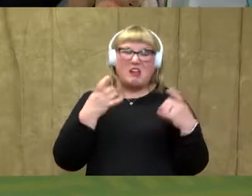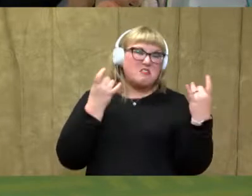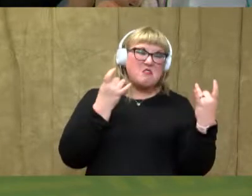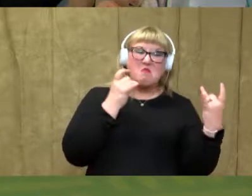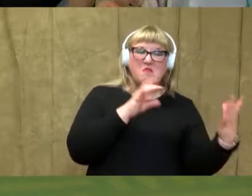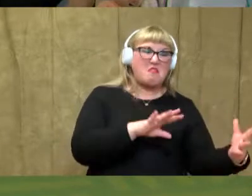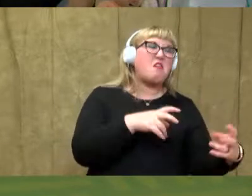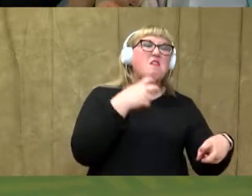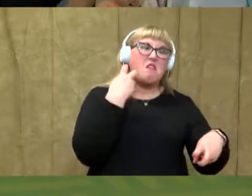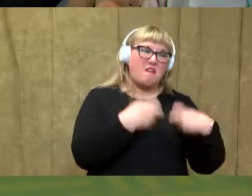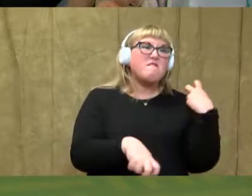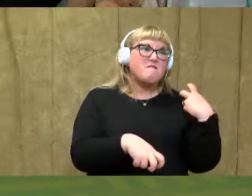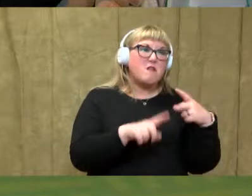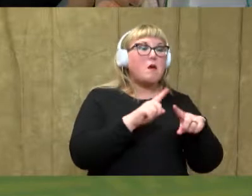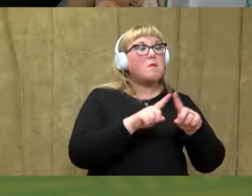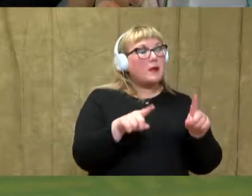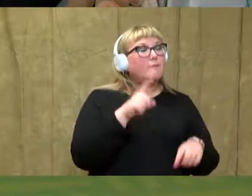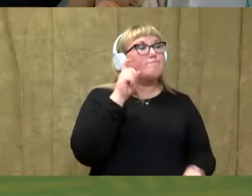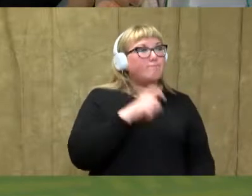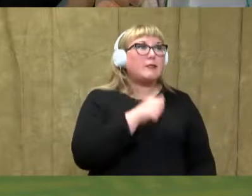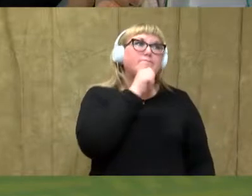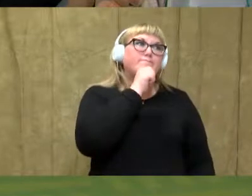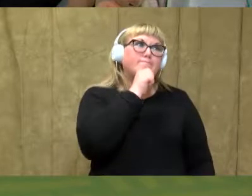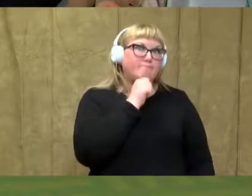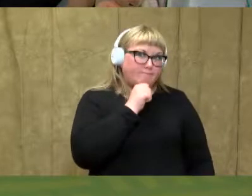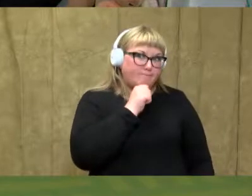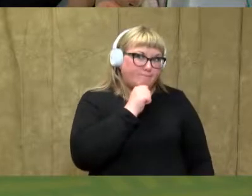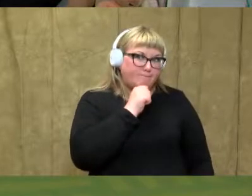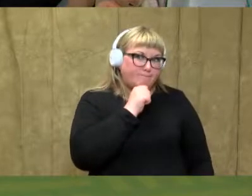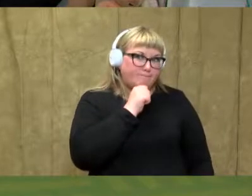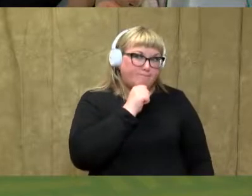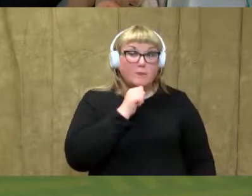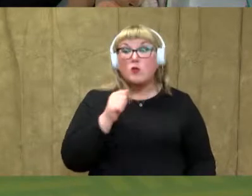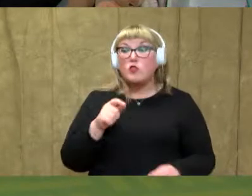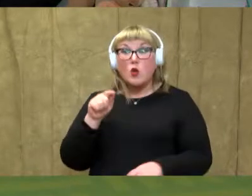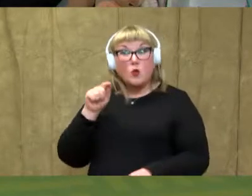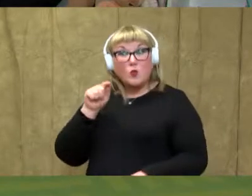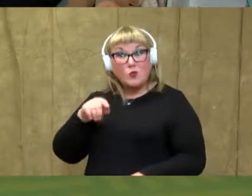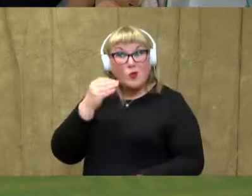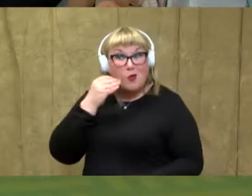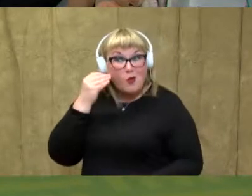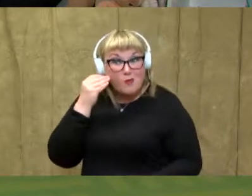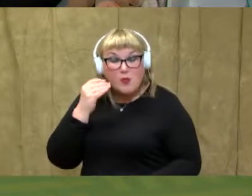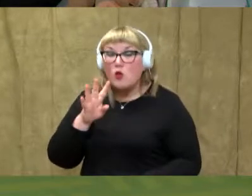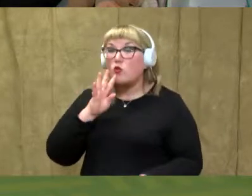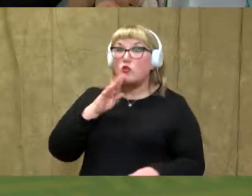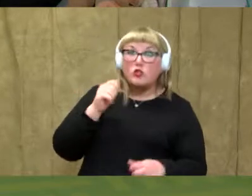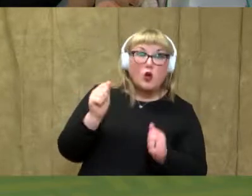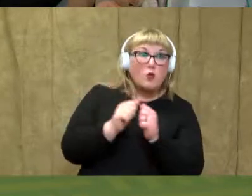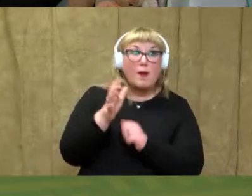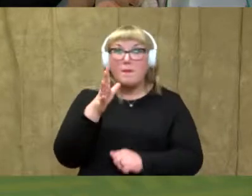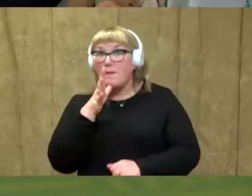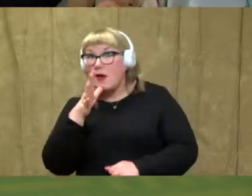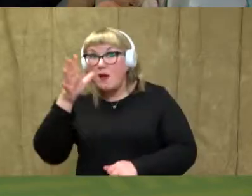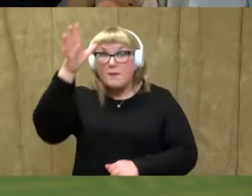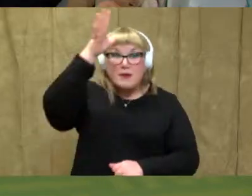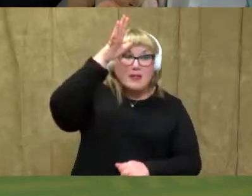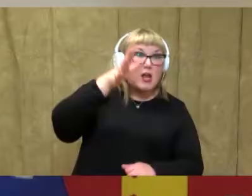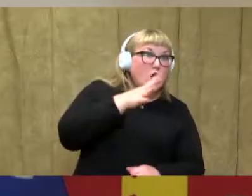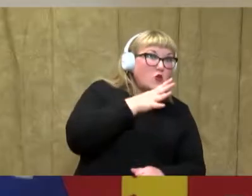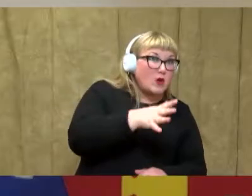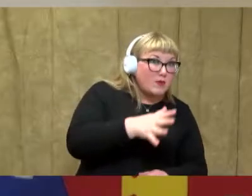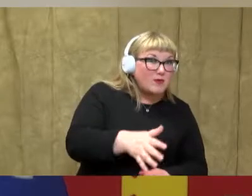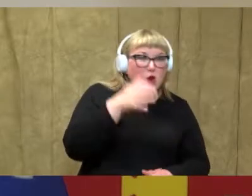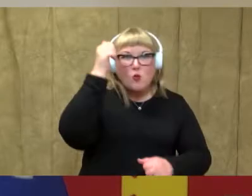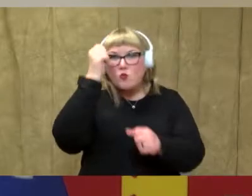But I sometimes to still be have patient. to practice patience. So boys and girls at home, you can talk with your moms, your dads, your nanas, or even